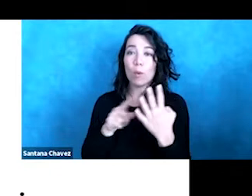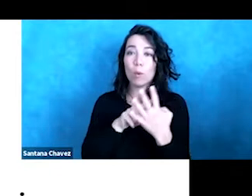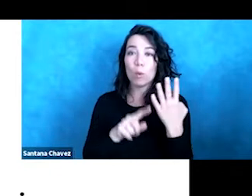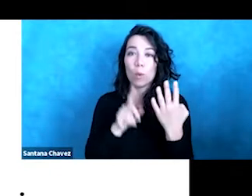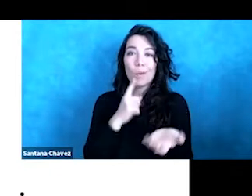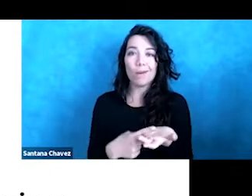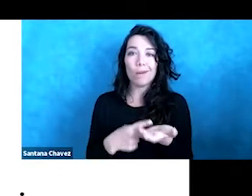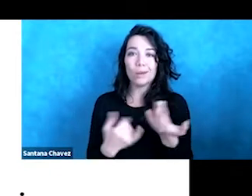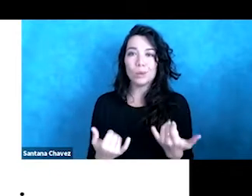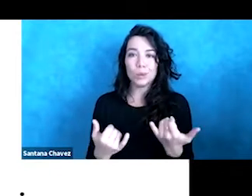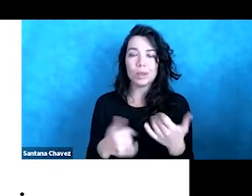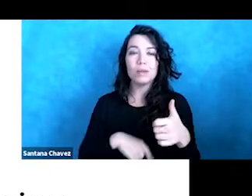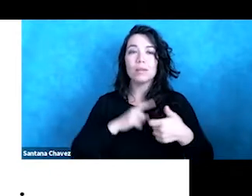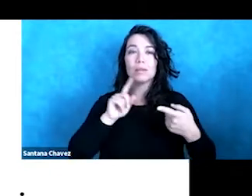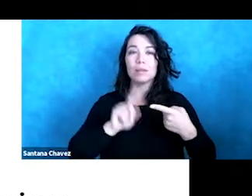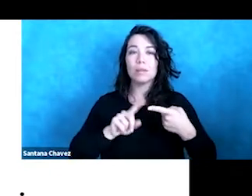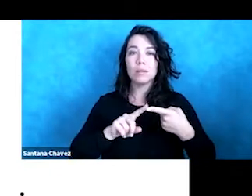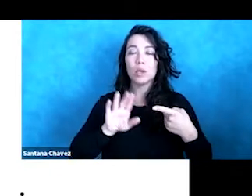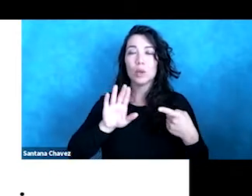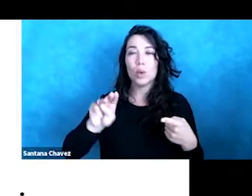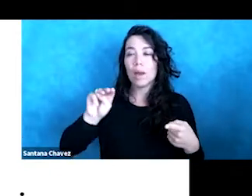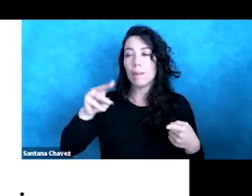your understanding of MHPSS programming.